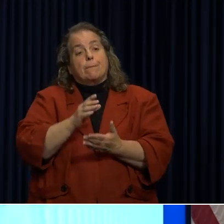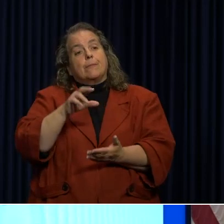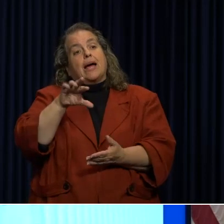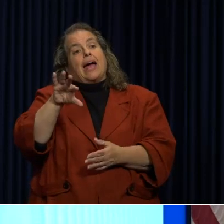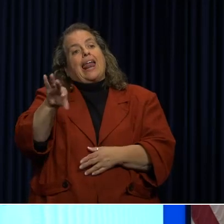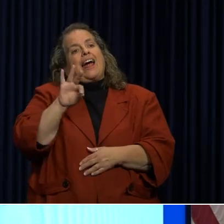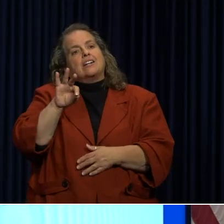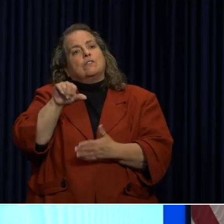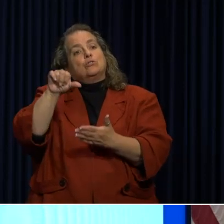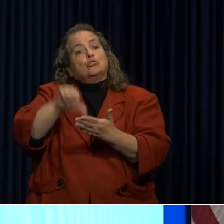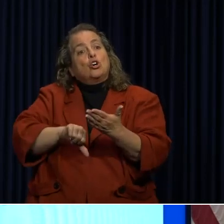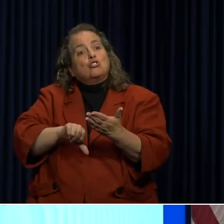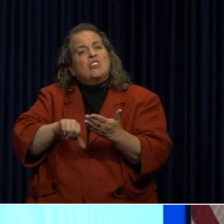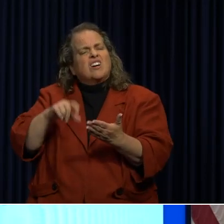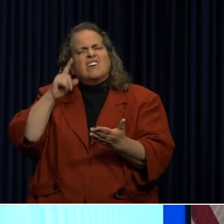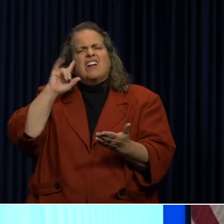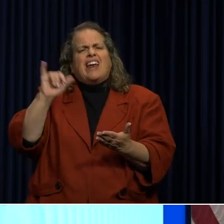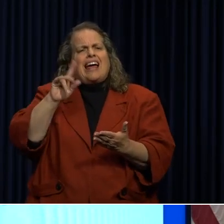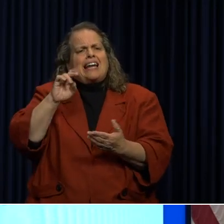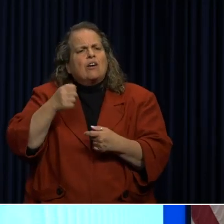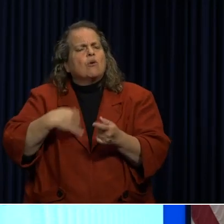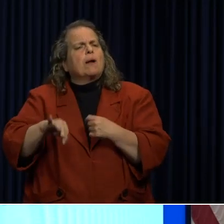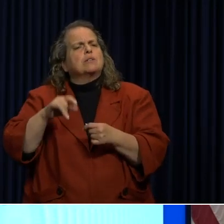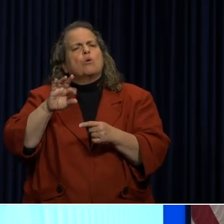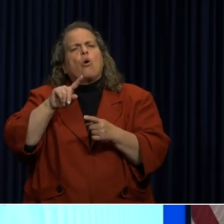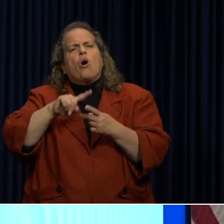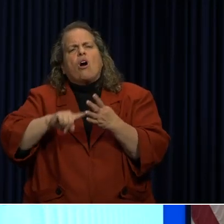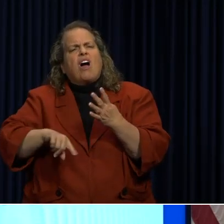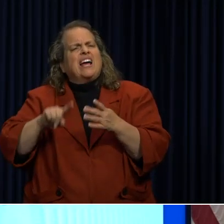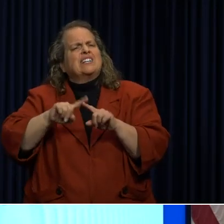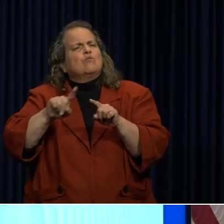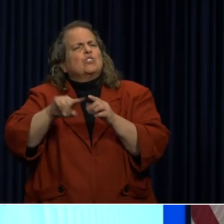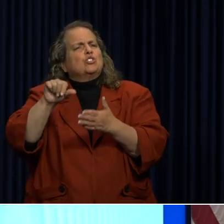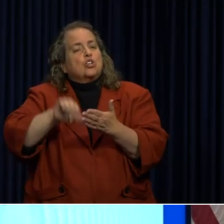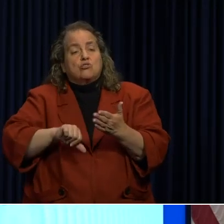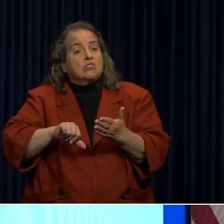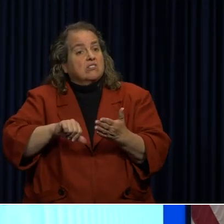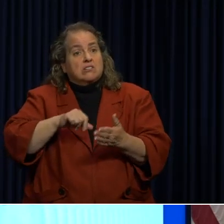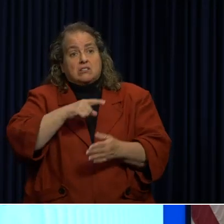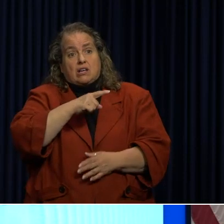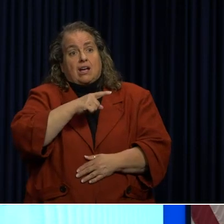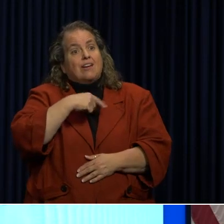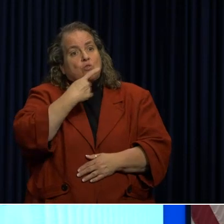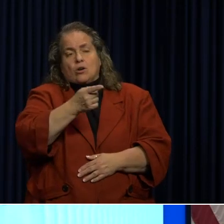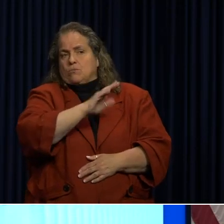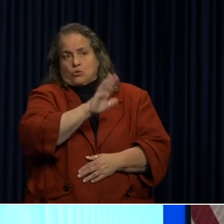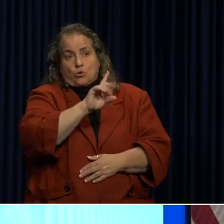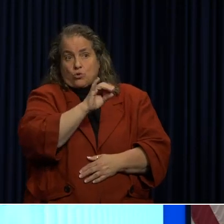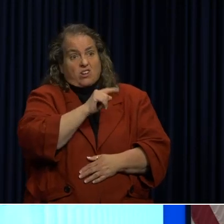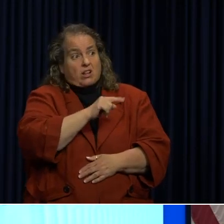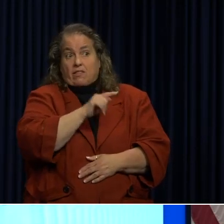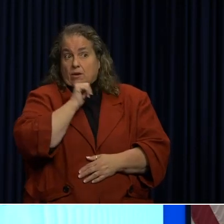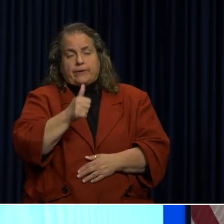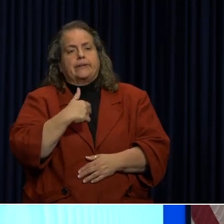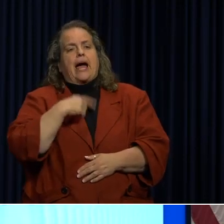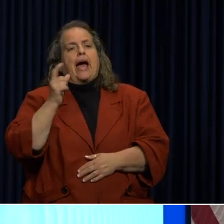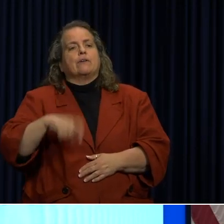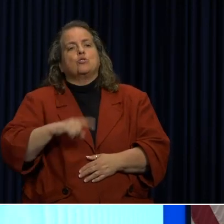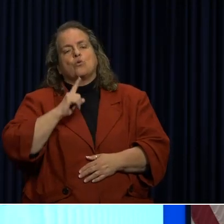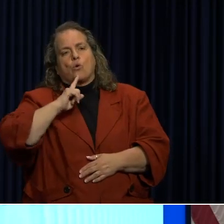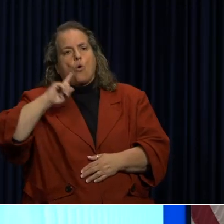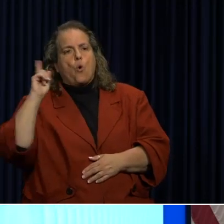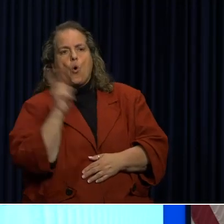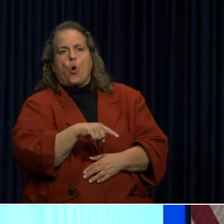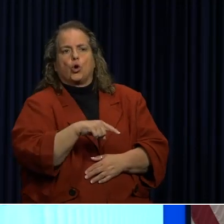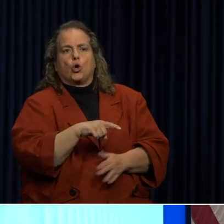there were folks out there that weren't willing to do it right. And just a couple of folks not doing it right